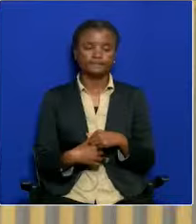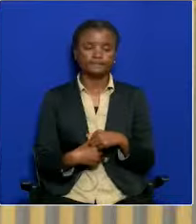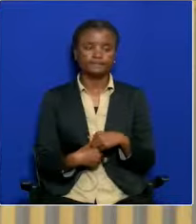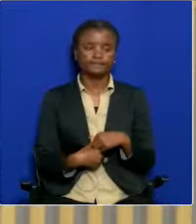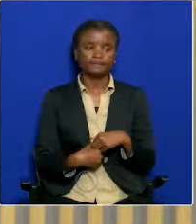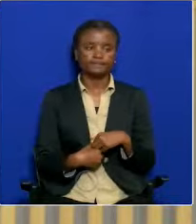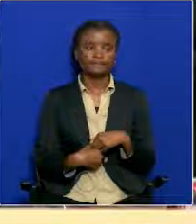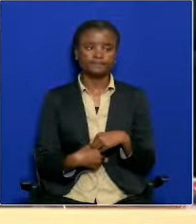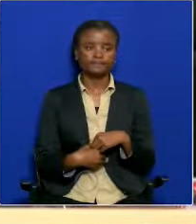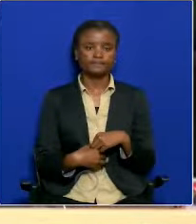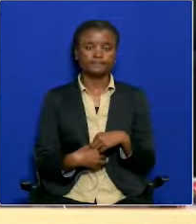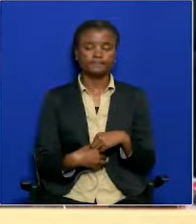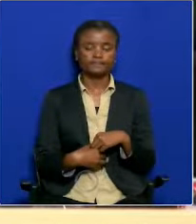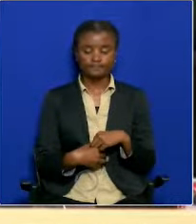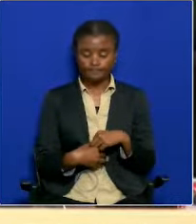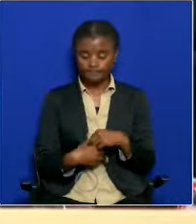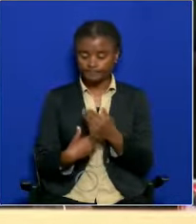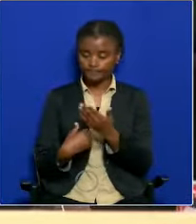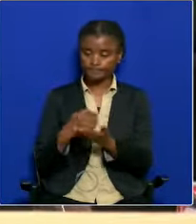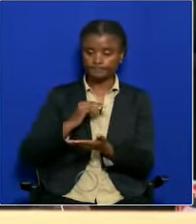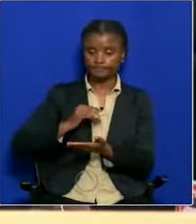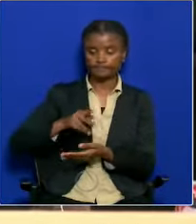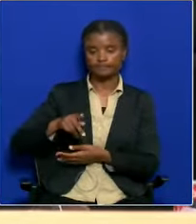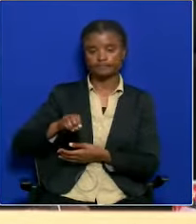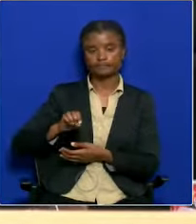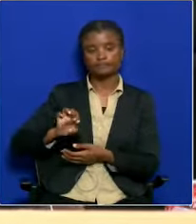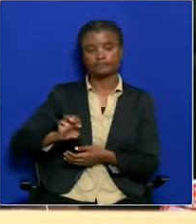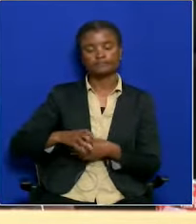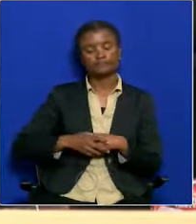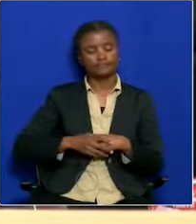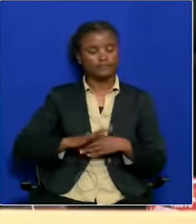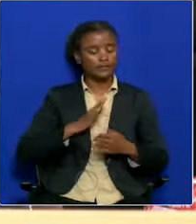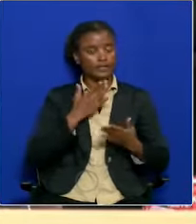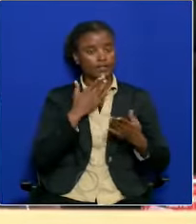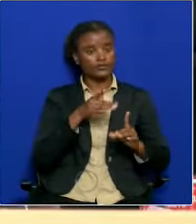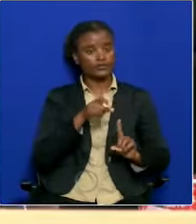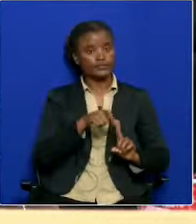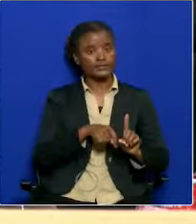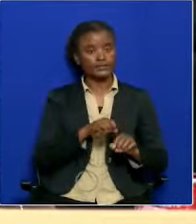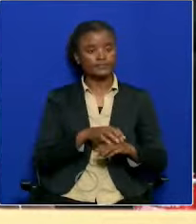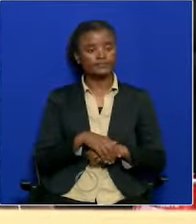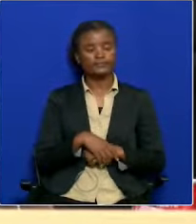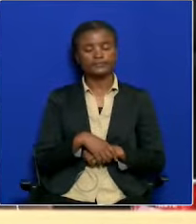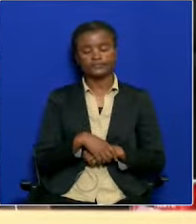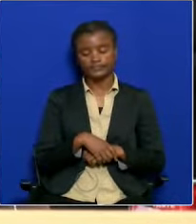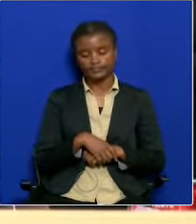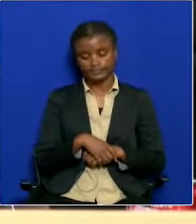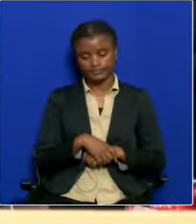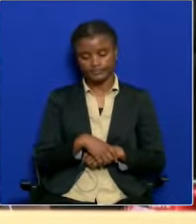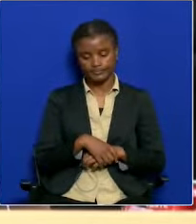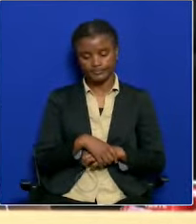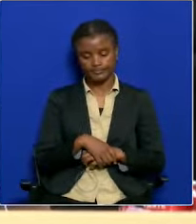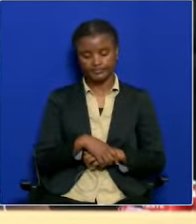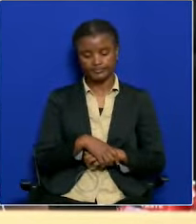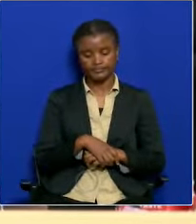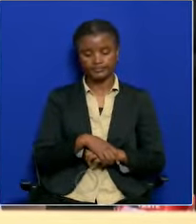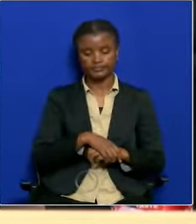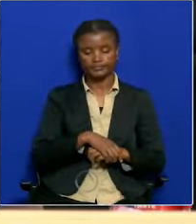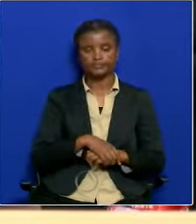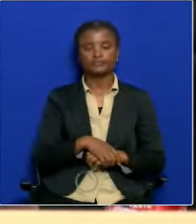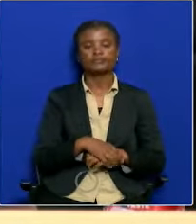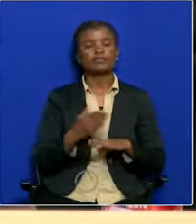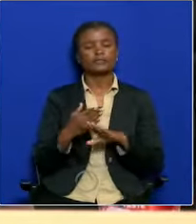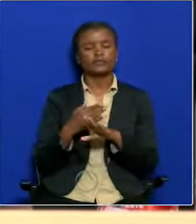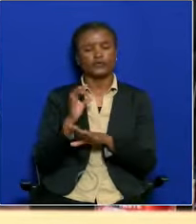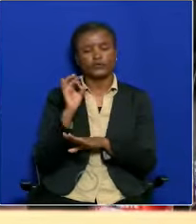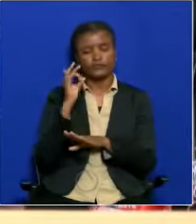Yes, Ms. Bowe? Thank you, Chair. General, just before I forget this point, earlier